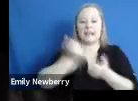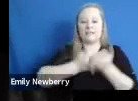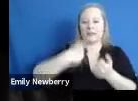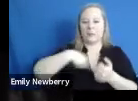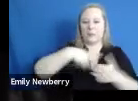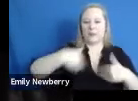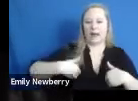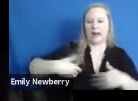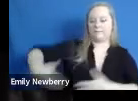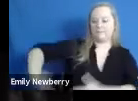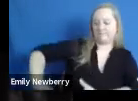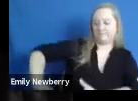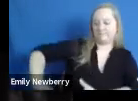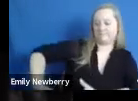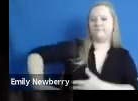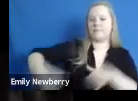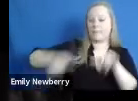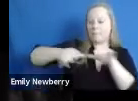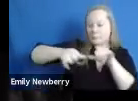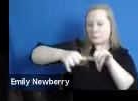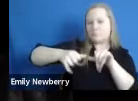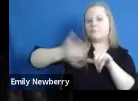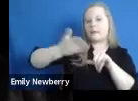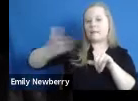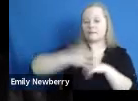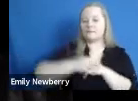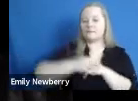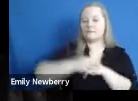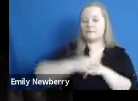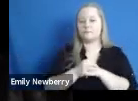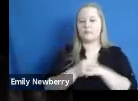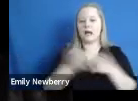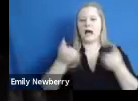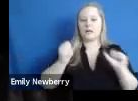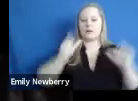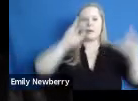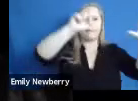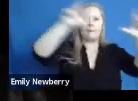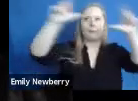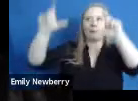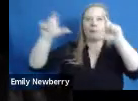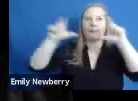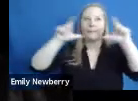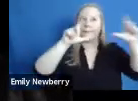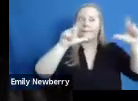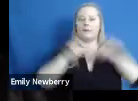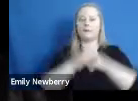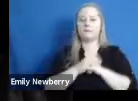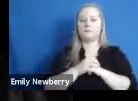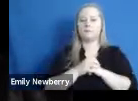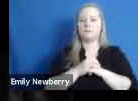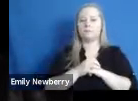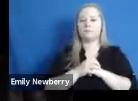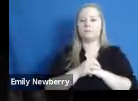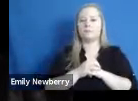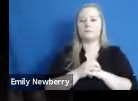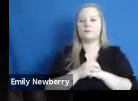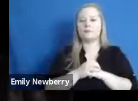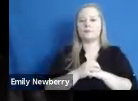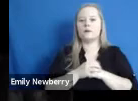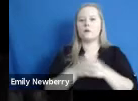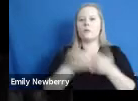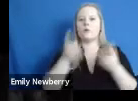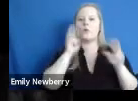distance measurement and trying to photograph everything that we can. sometimes we have to replace the sills in there. That's what we're looking for on